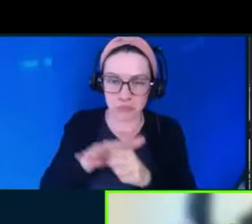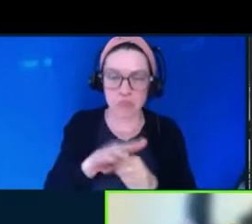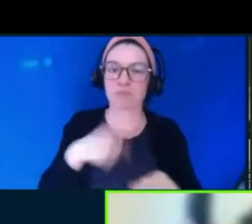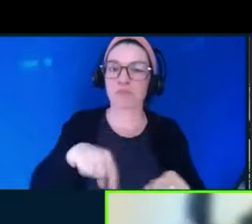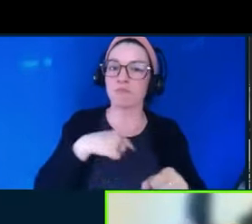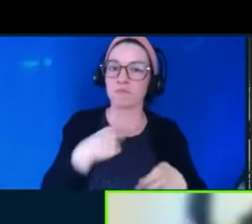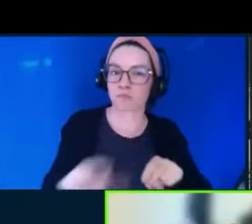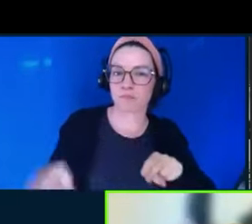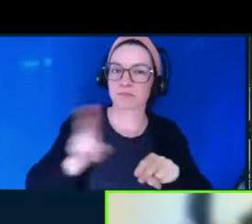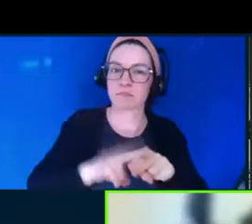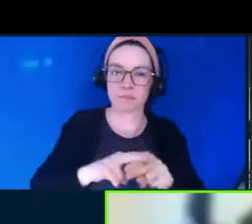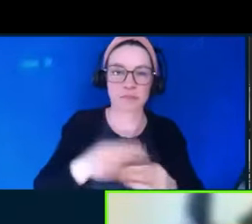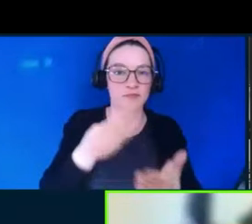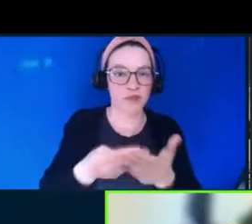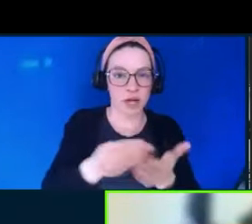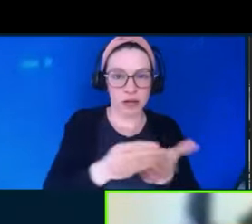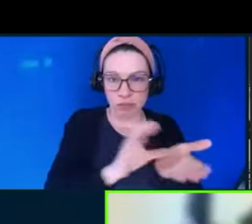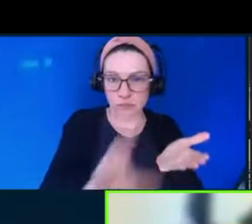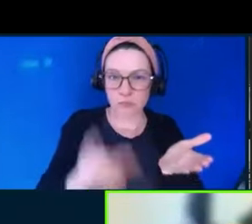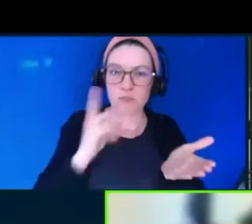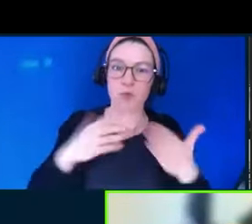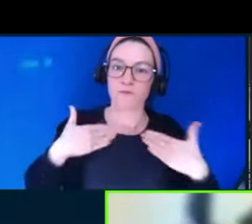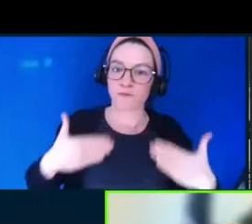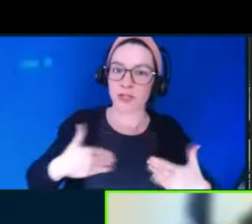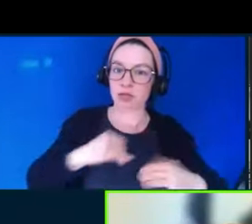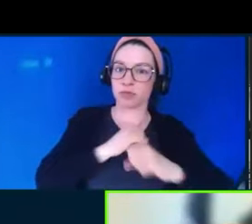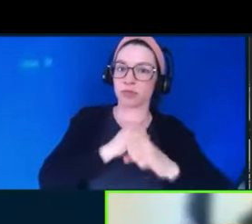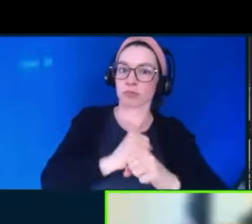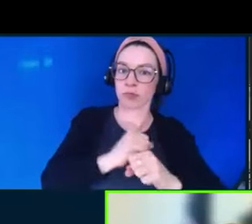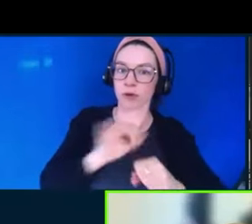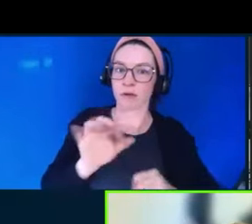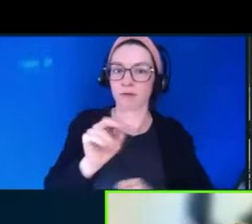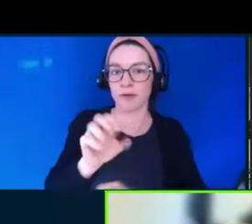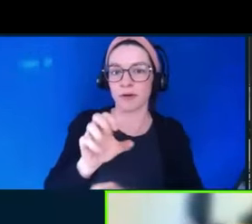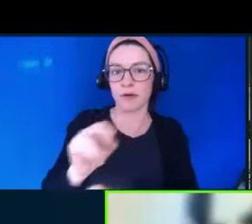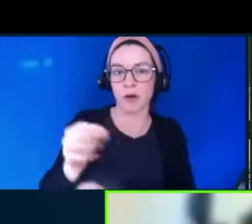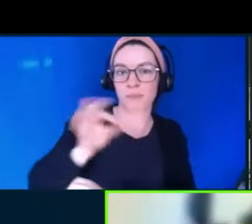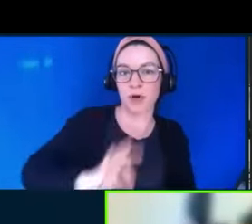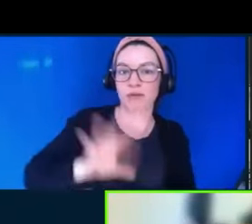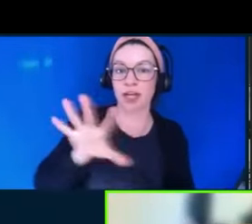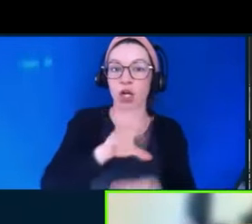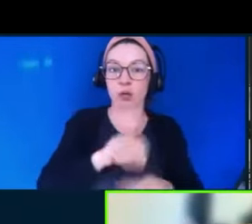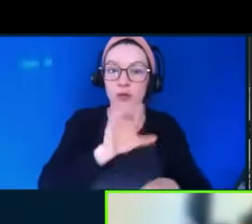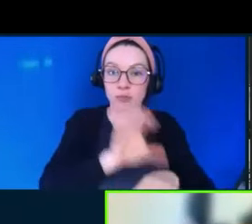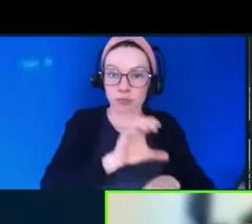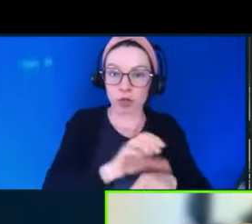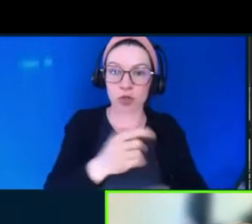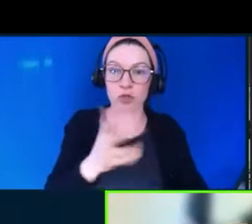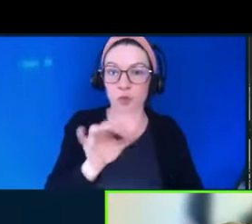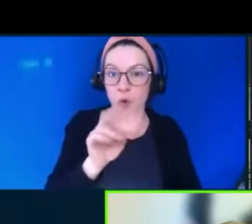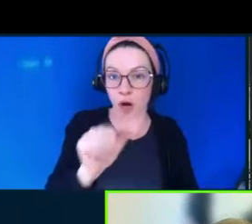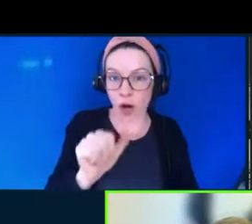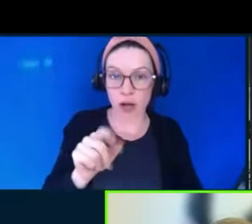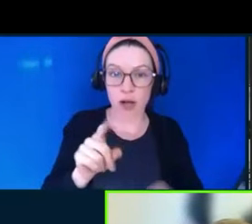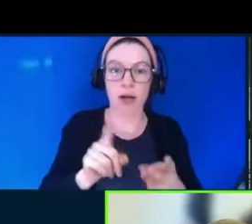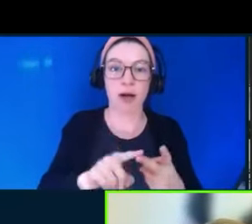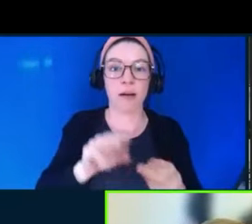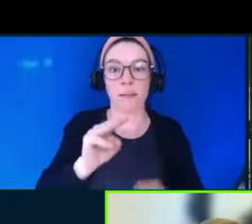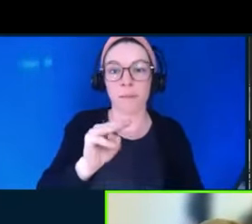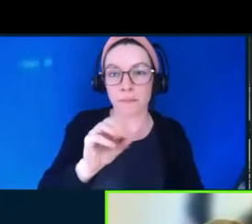in funding in our history for the physical security of nonprofits, including churches, gurdwaras, mosques,